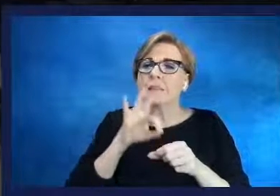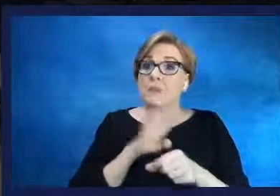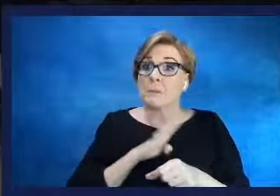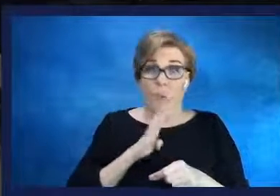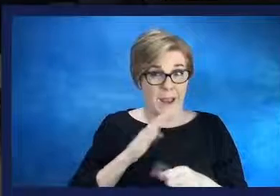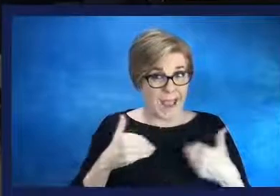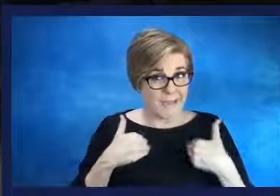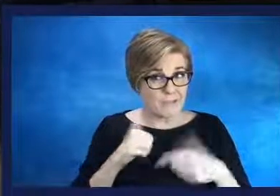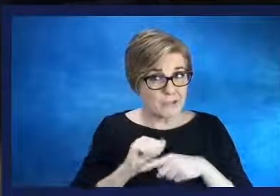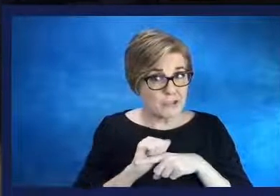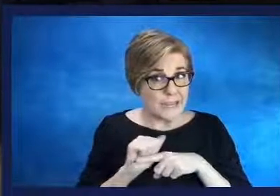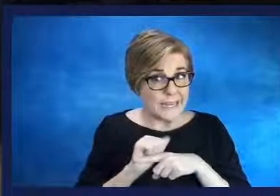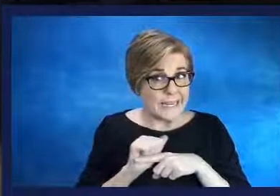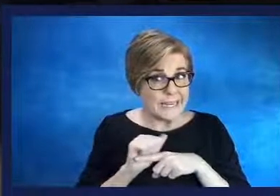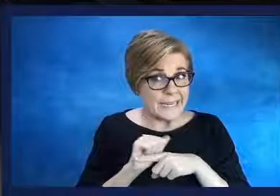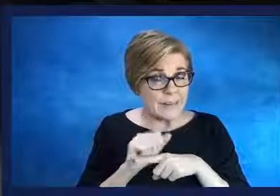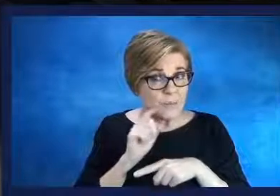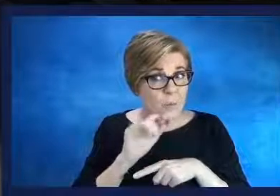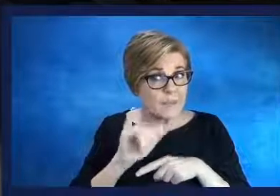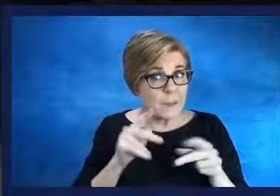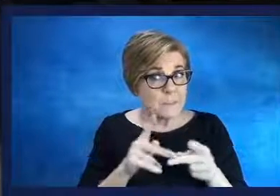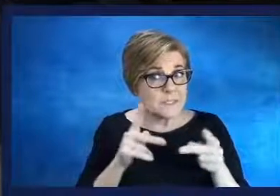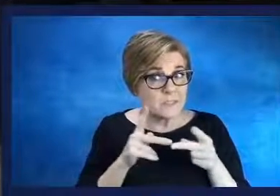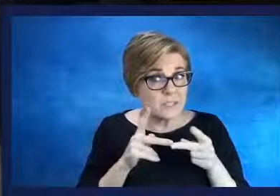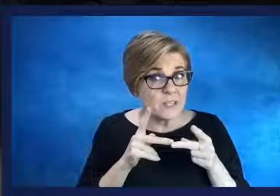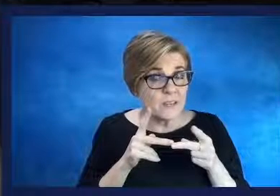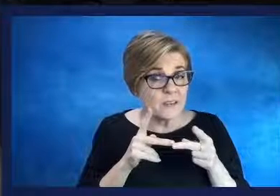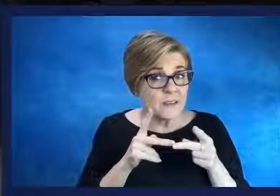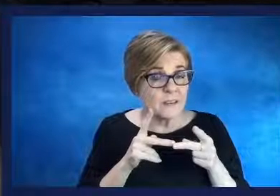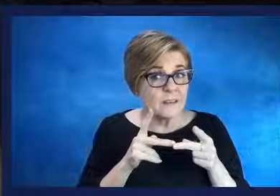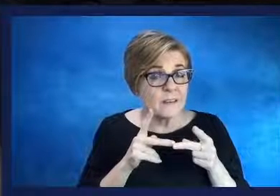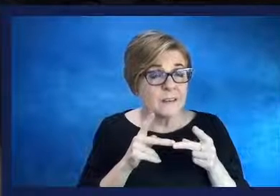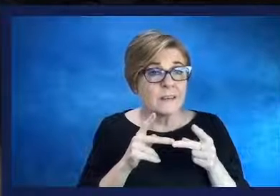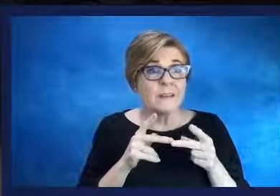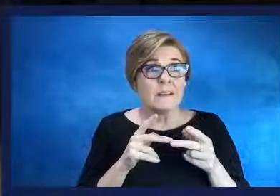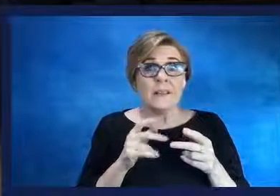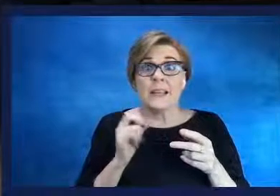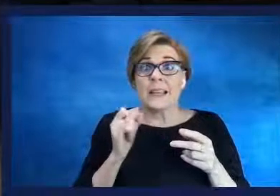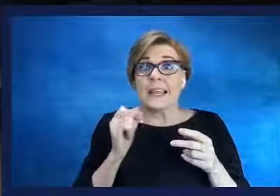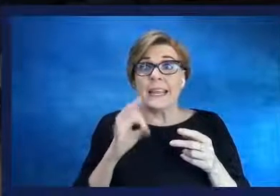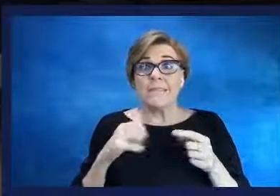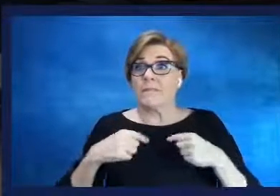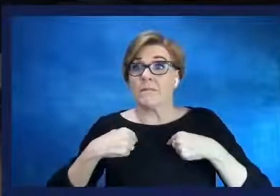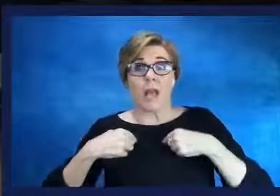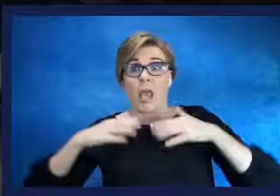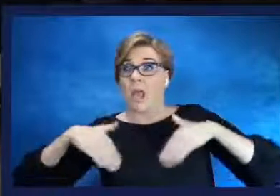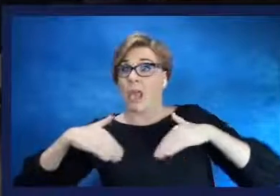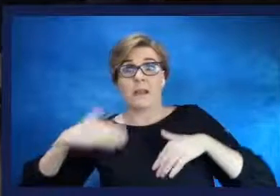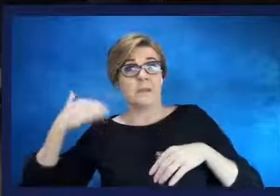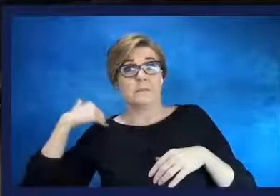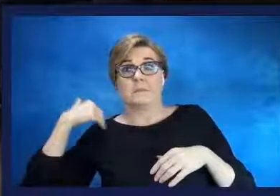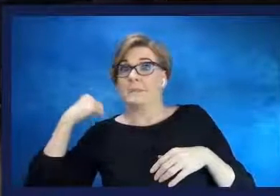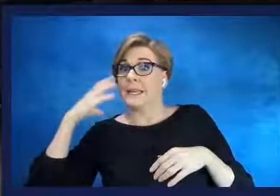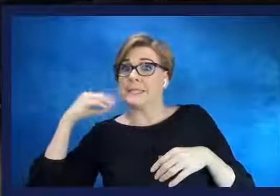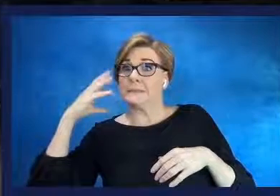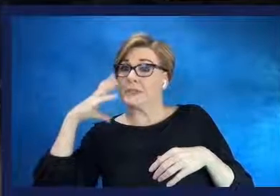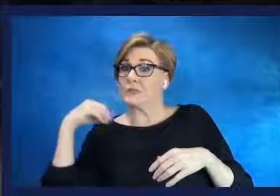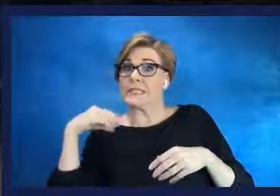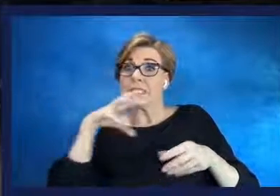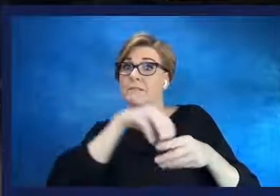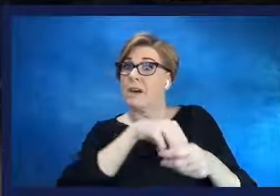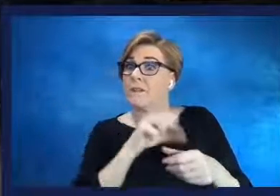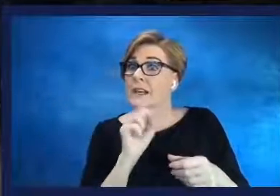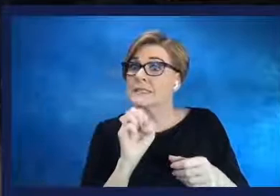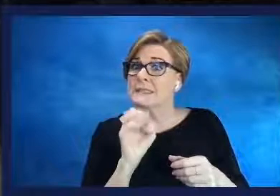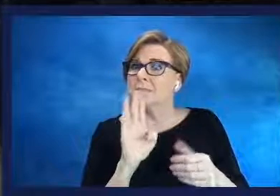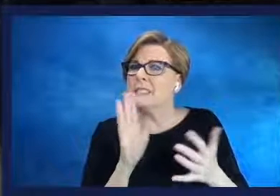wasn't previously involved or had the experience with special election boards, do they come here or